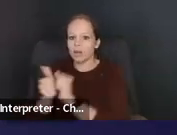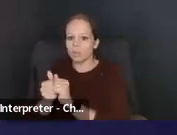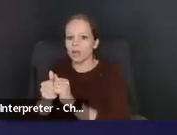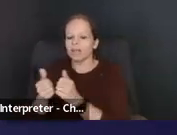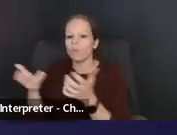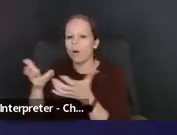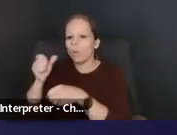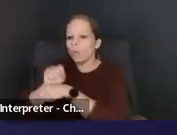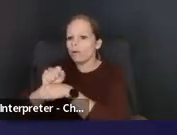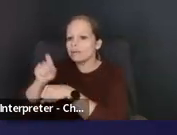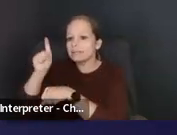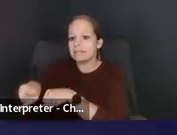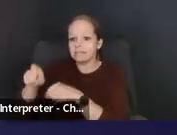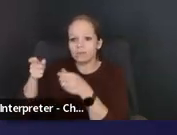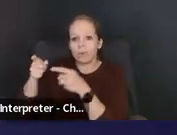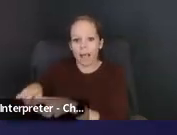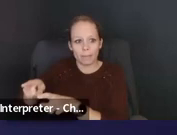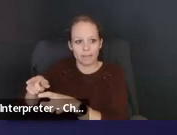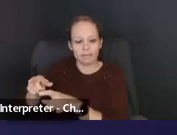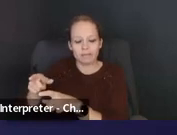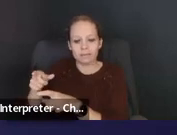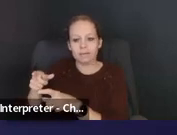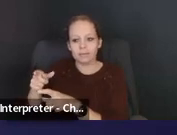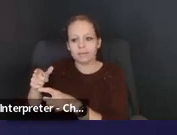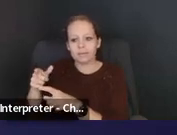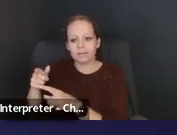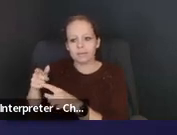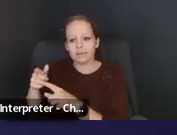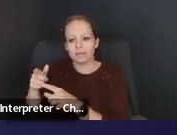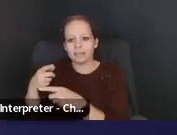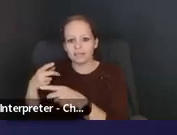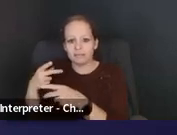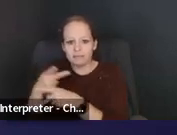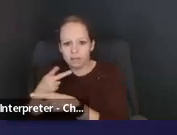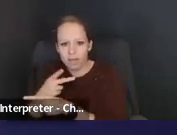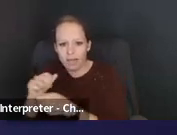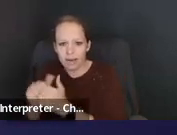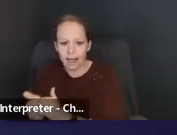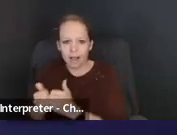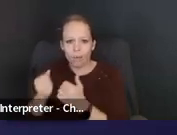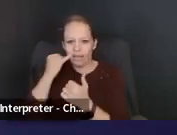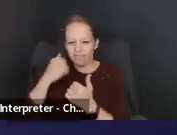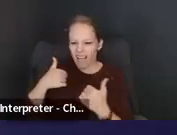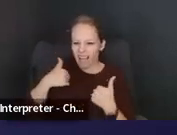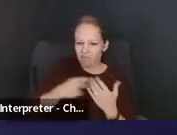done and finding how you have programs and capacity and strength